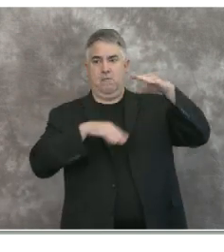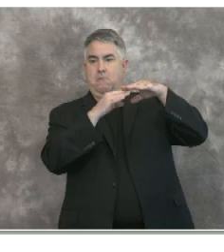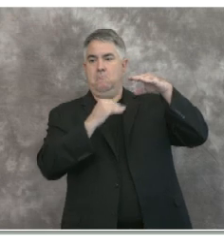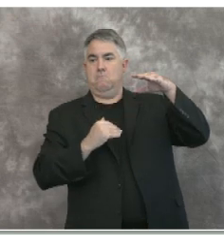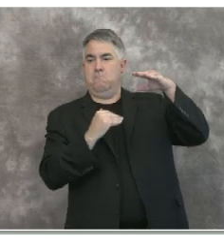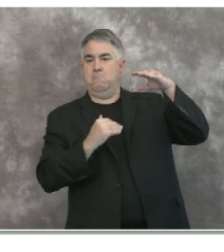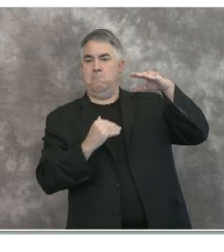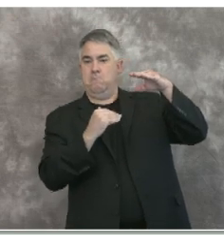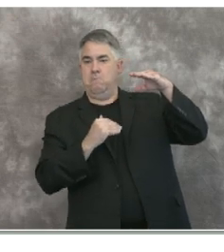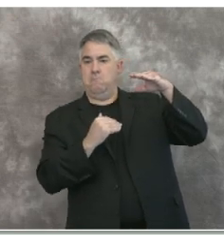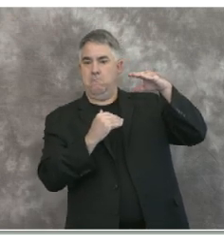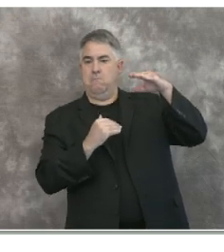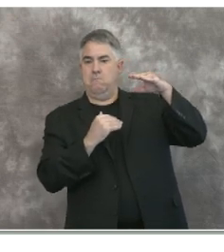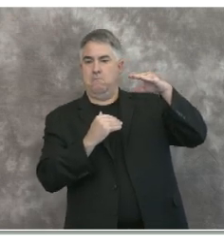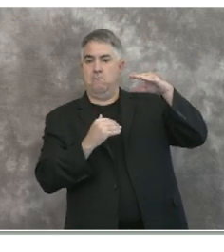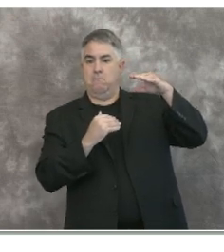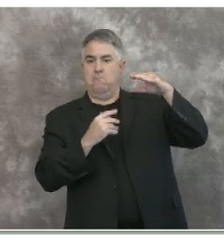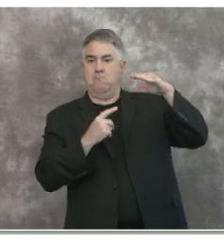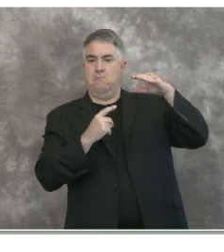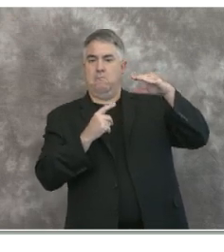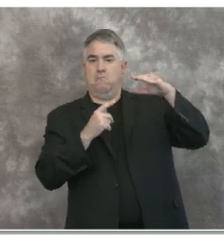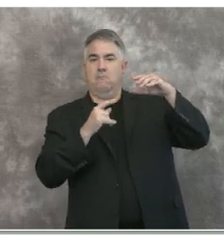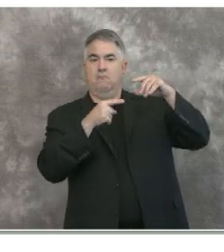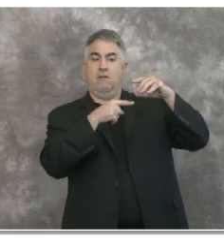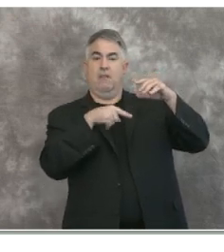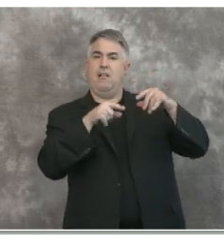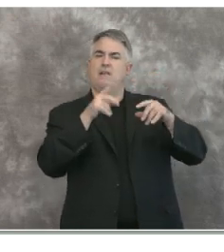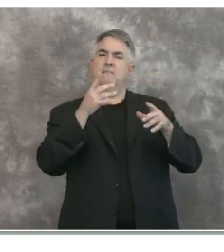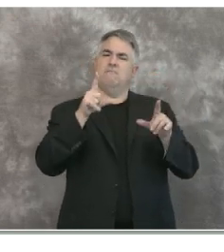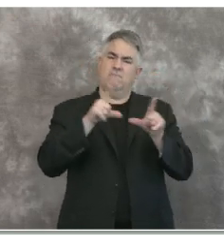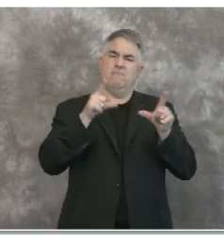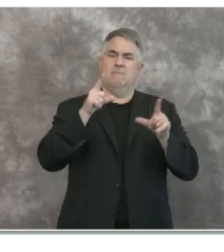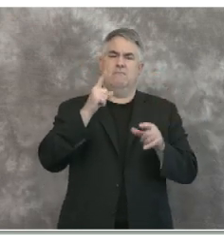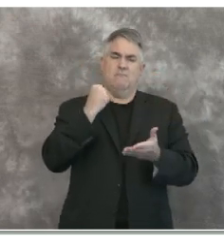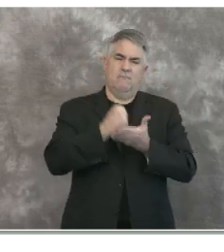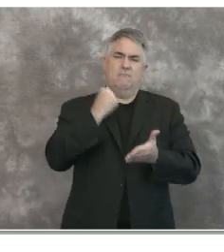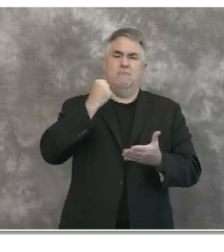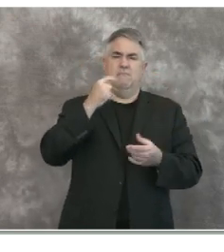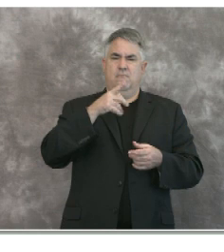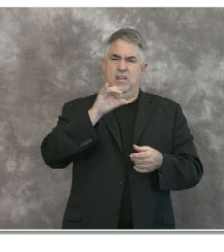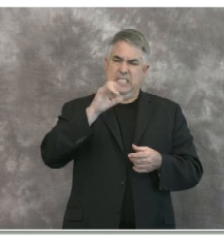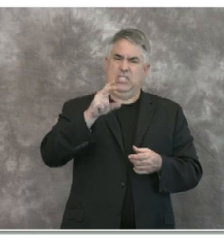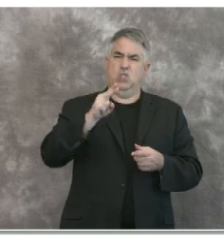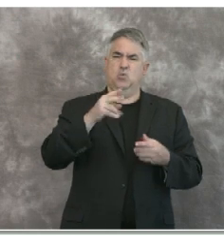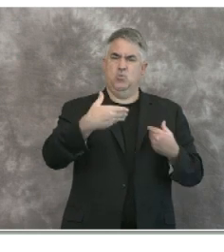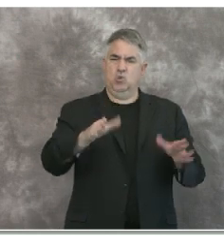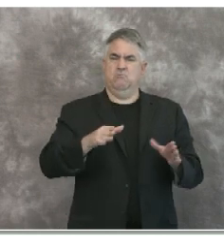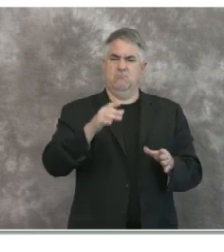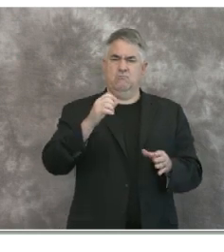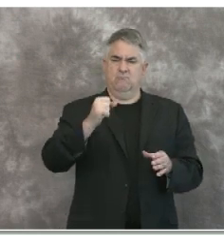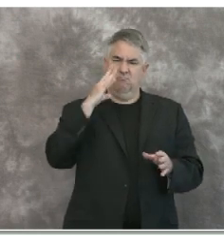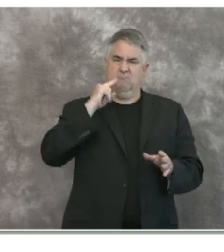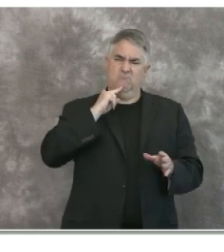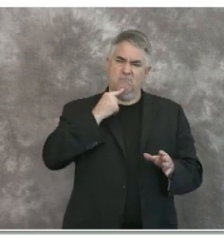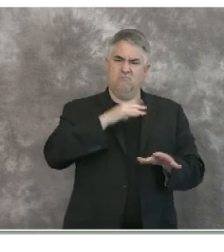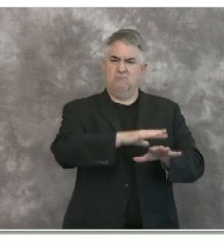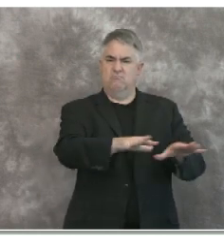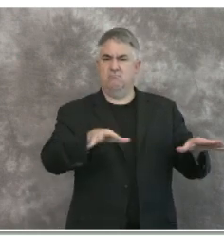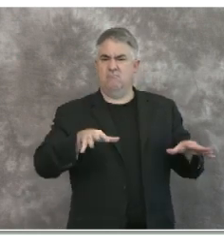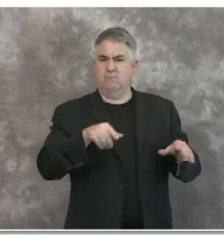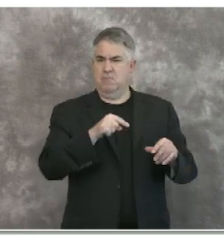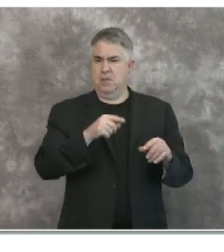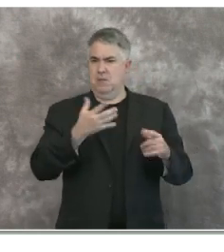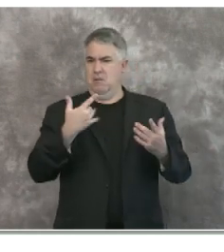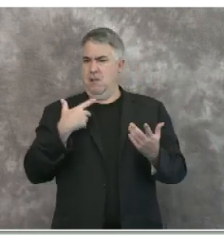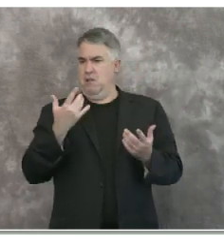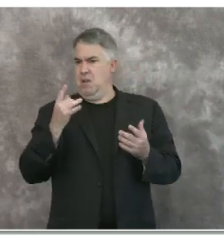licensed ICU beds in San Diego, which is 799, just shy of 800. And